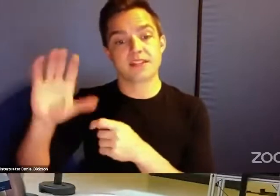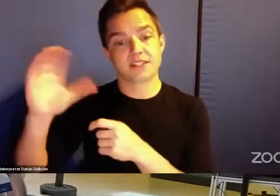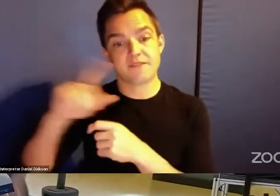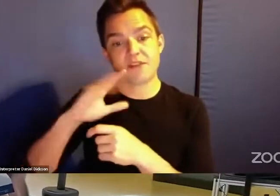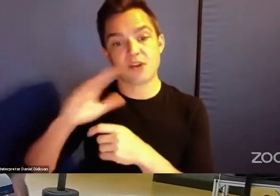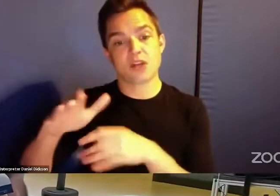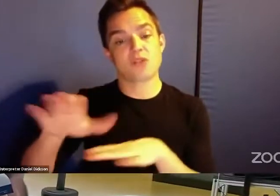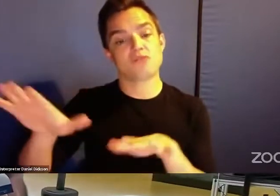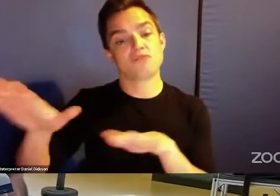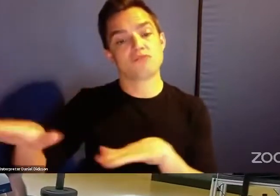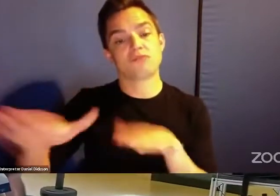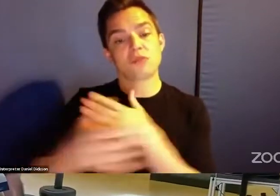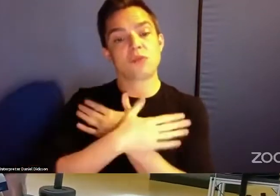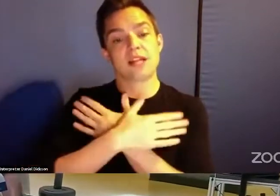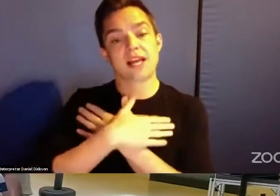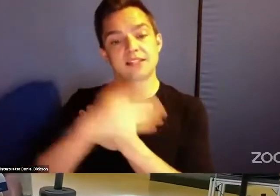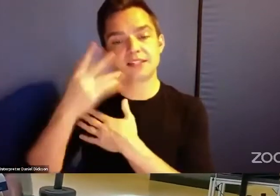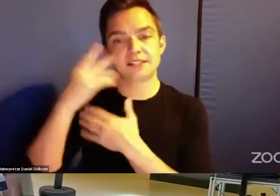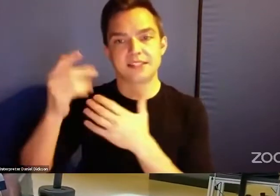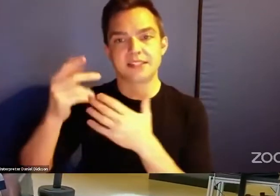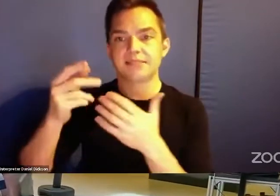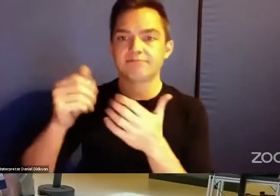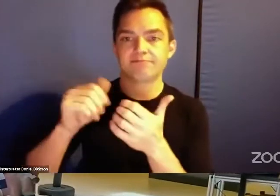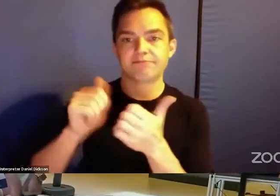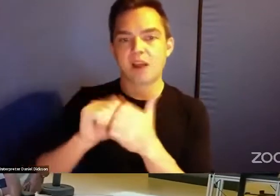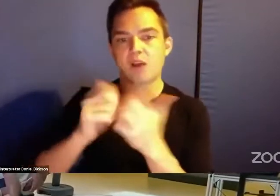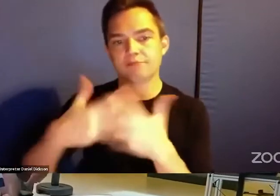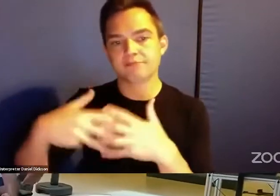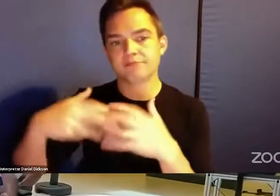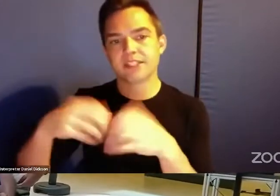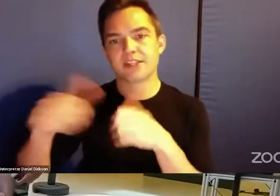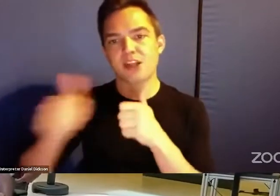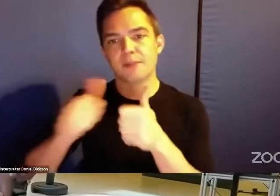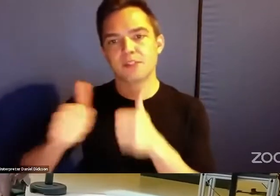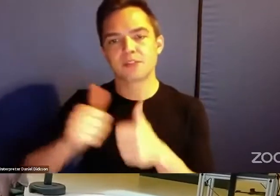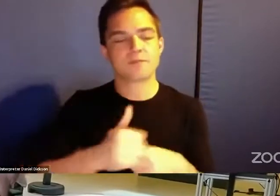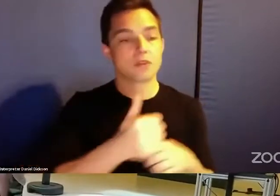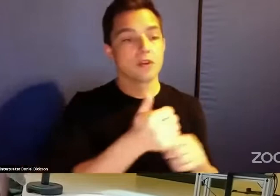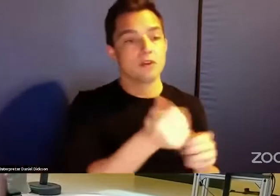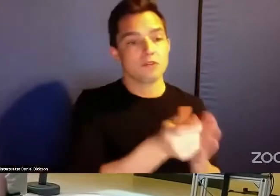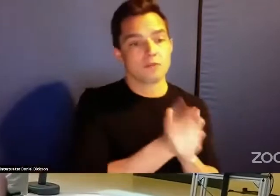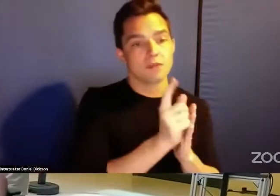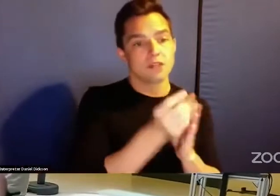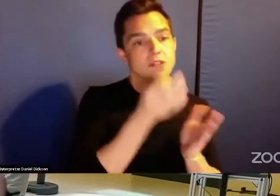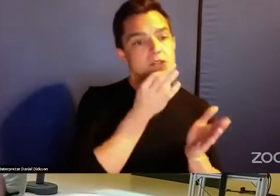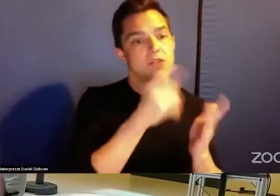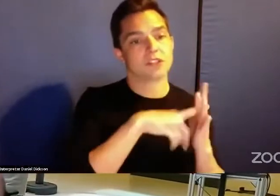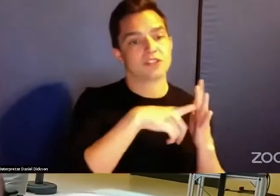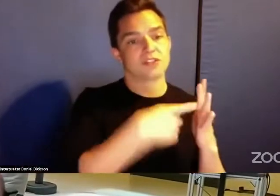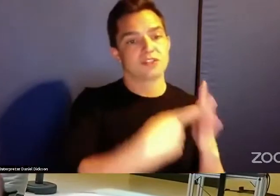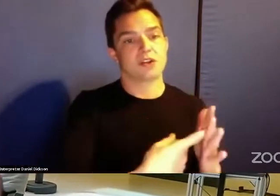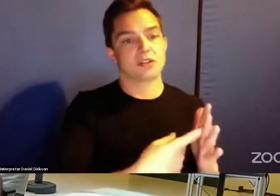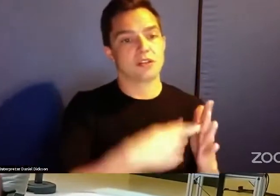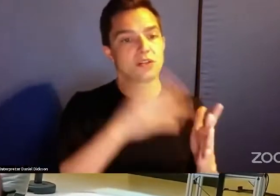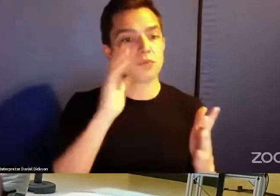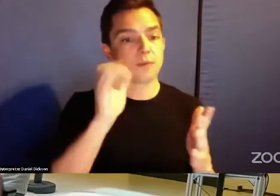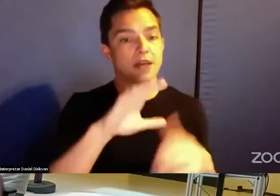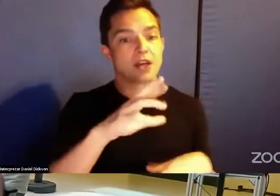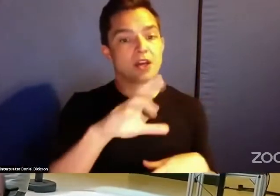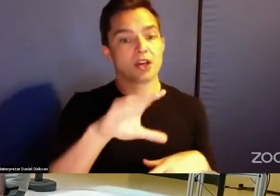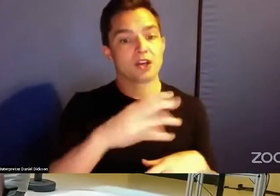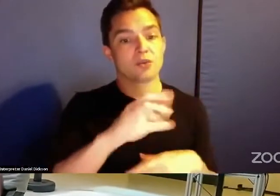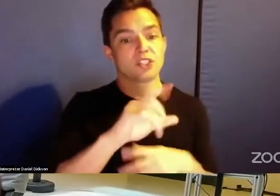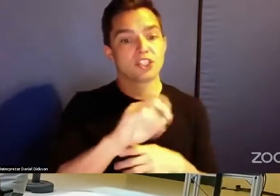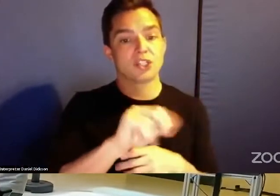in the competition. So we're just a few moments away from the get-go. It will be Christian Rusterholz for Skebo